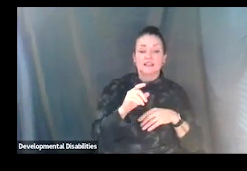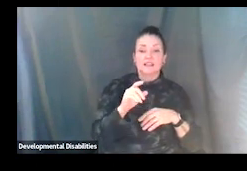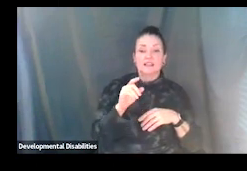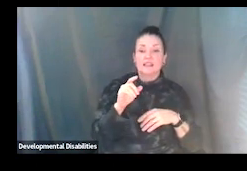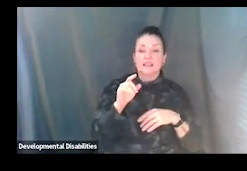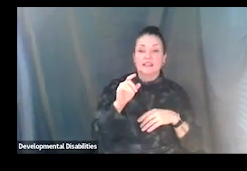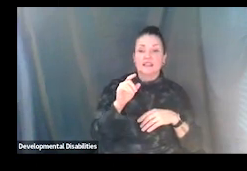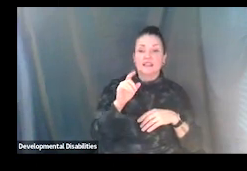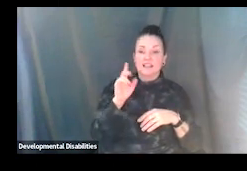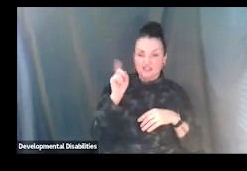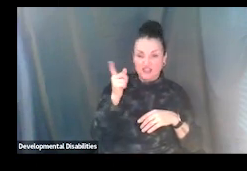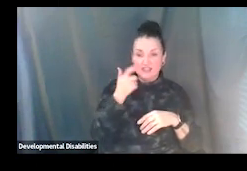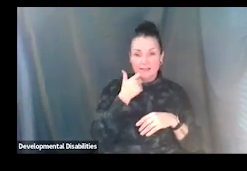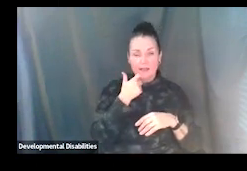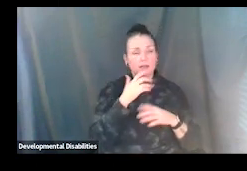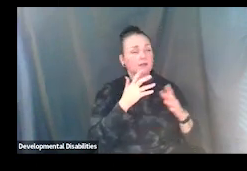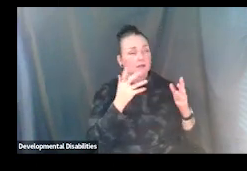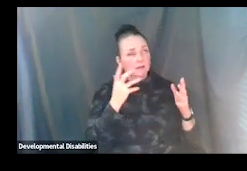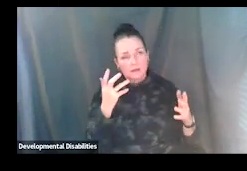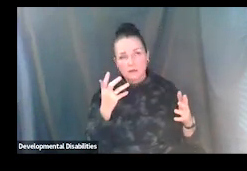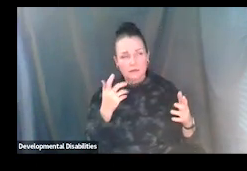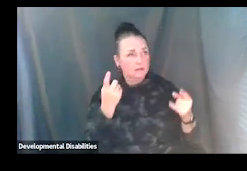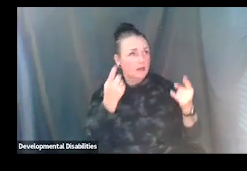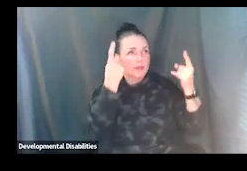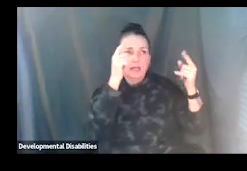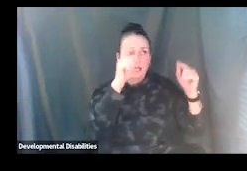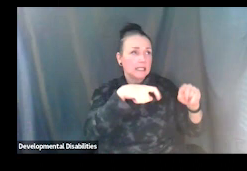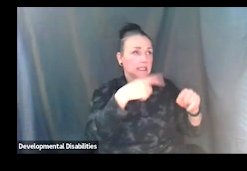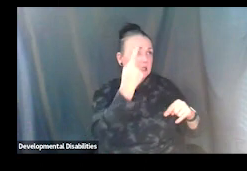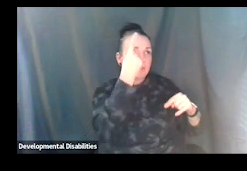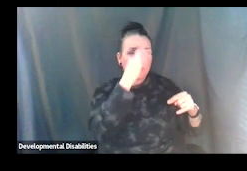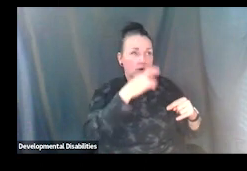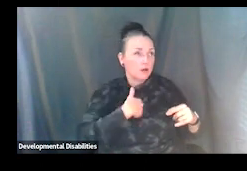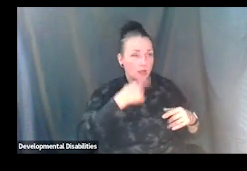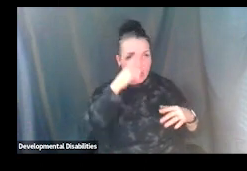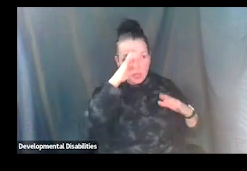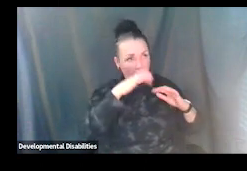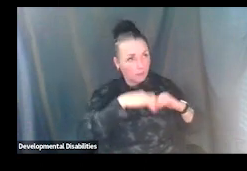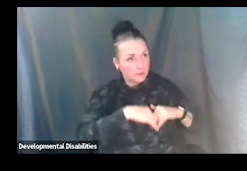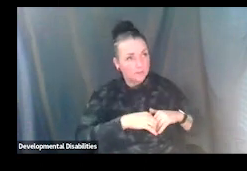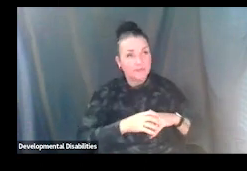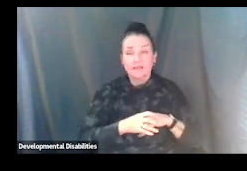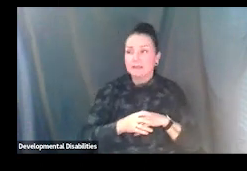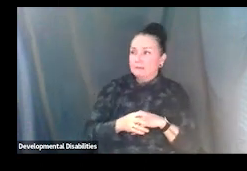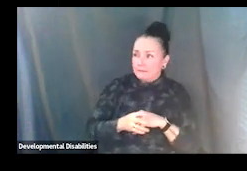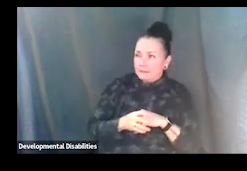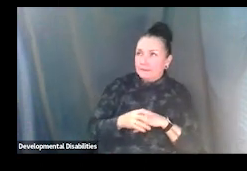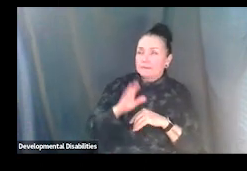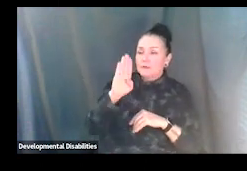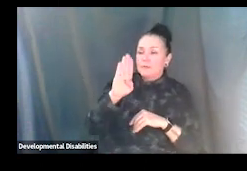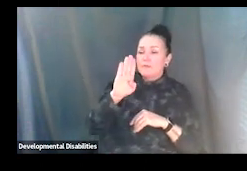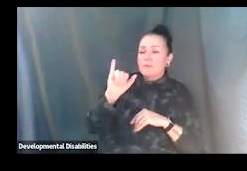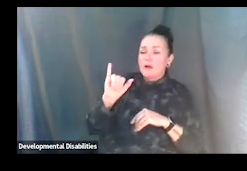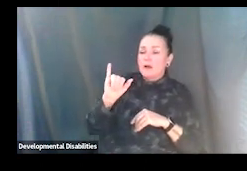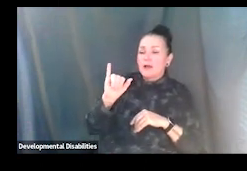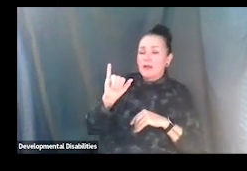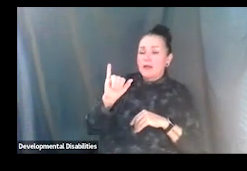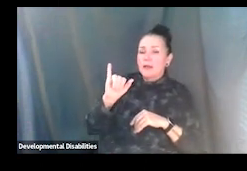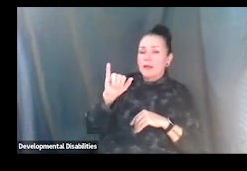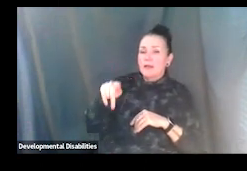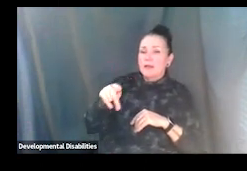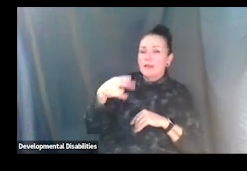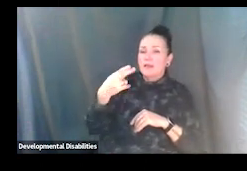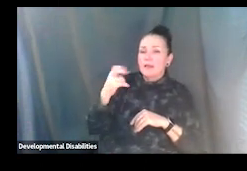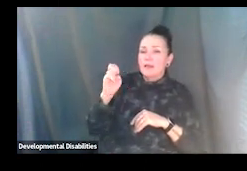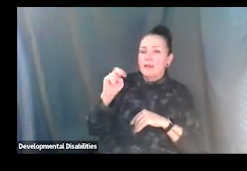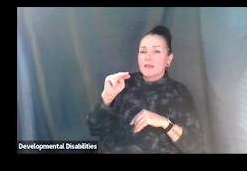Anyway, I did start this kid on bifenton, 10 milligrams. I saw him 2 weeks later, and she said, you know